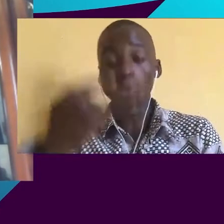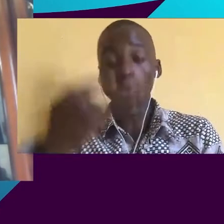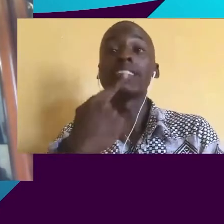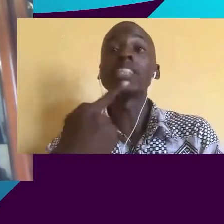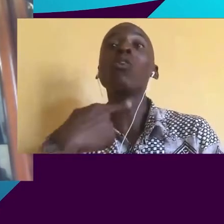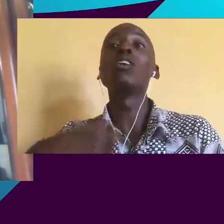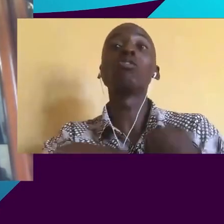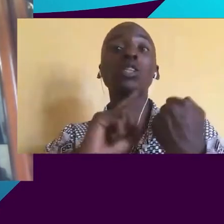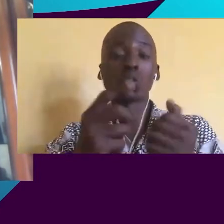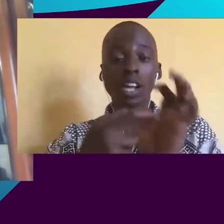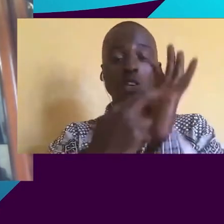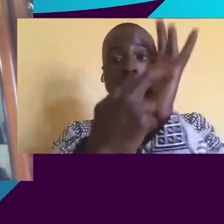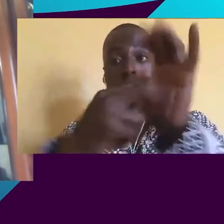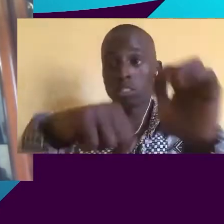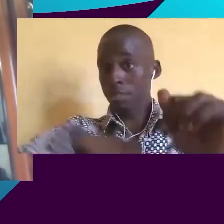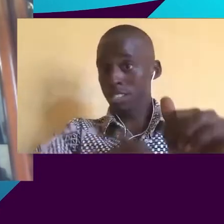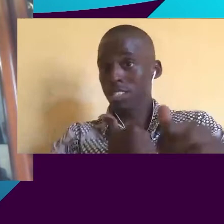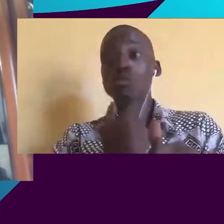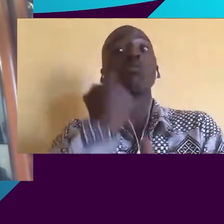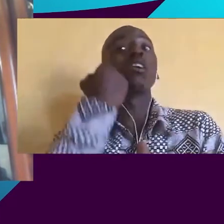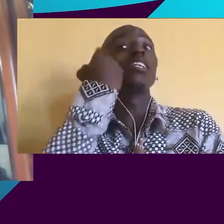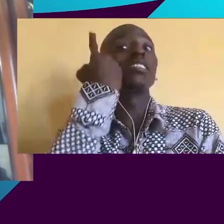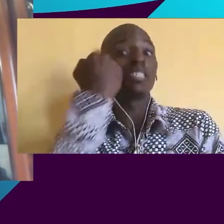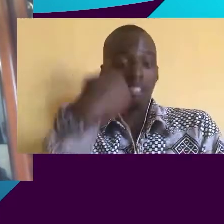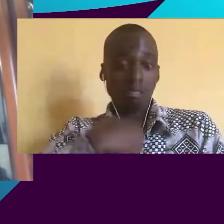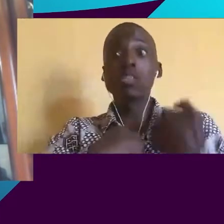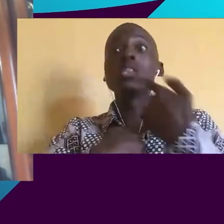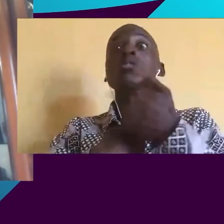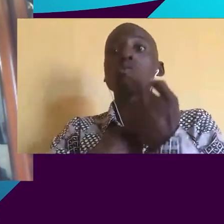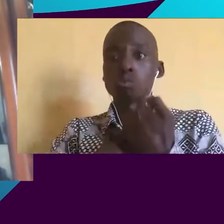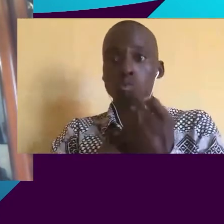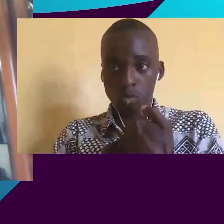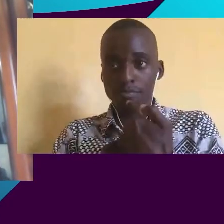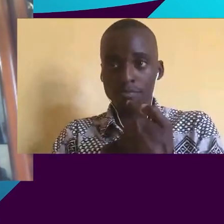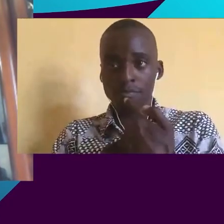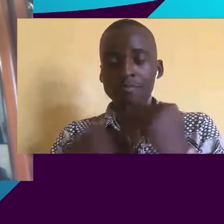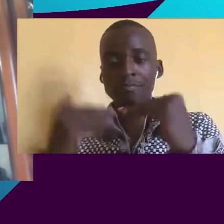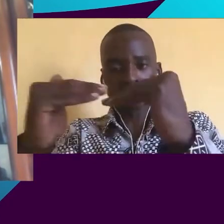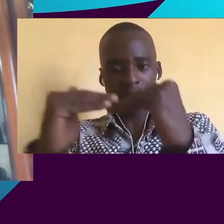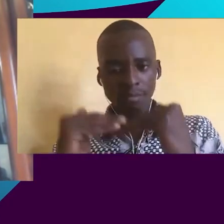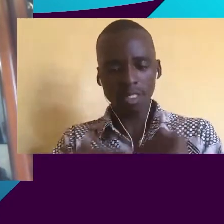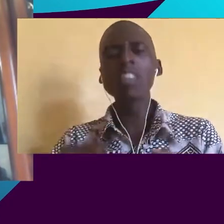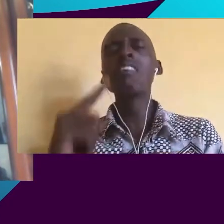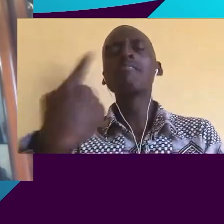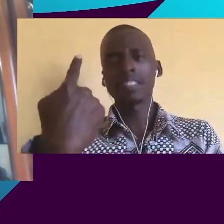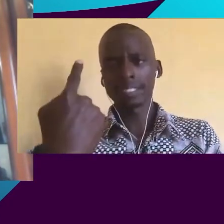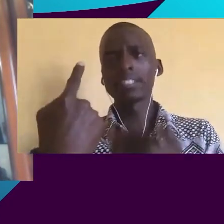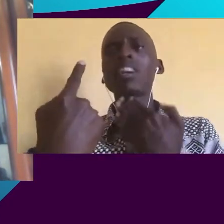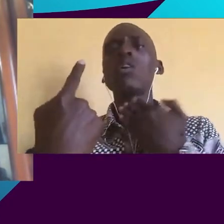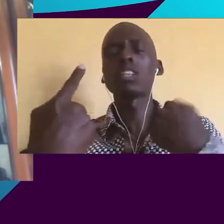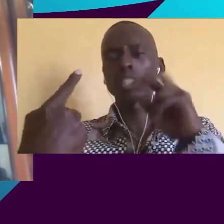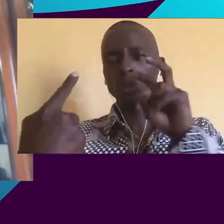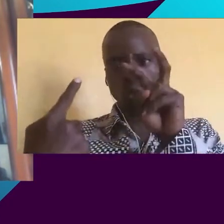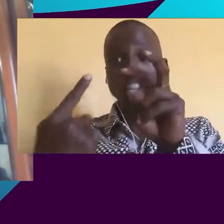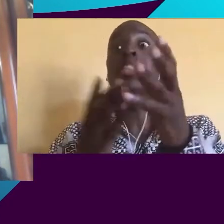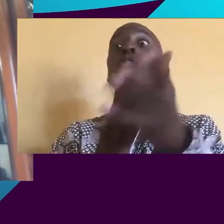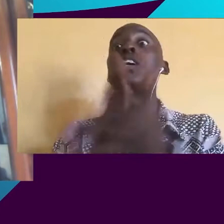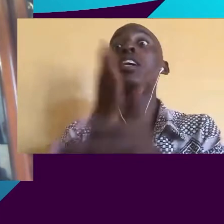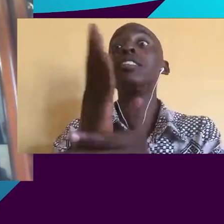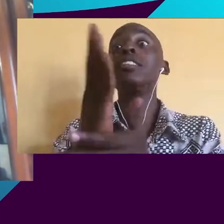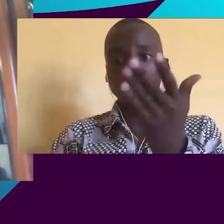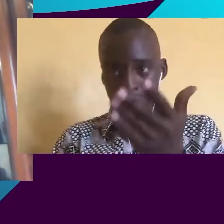so that you try to get a little bit of the background where I'm coming from. First and foremost, I want us to look at the realities